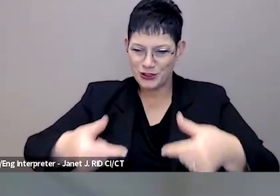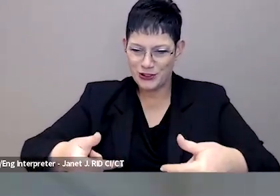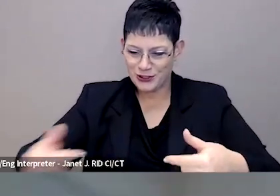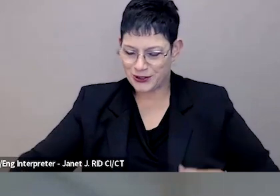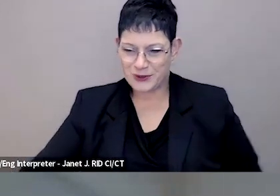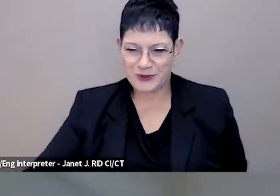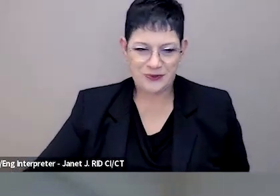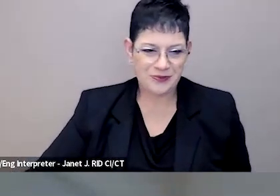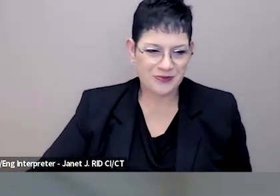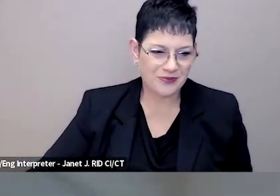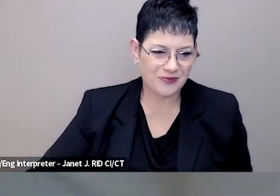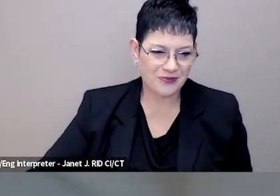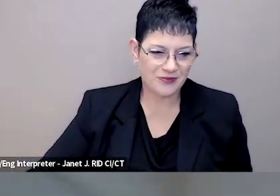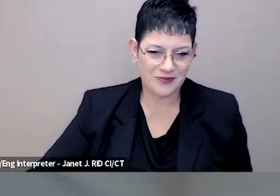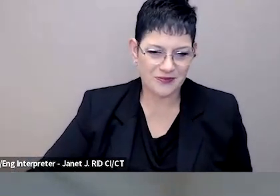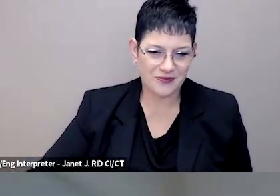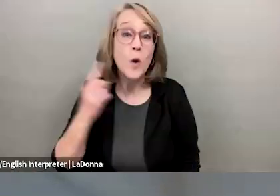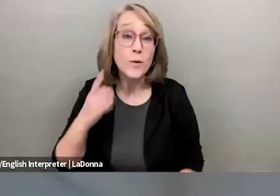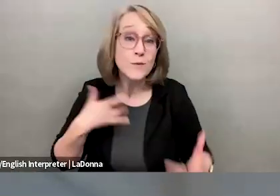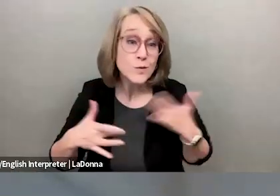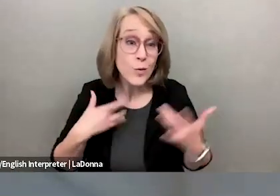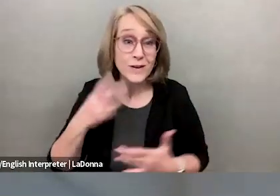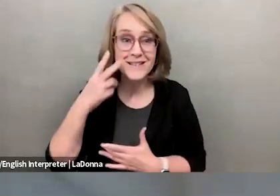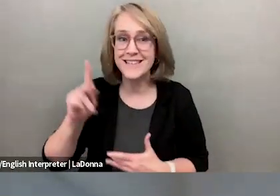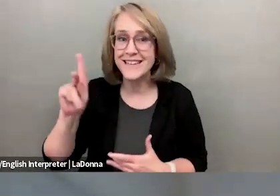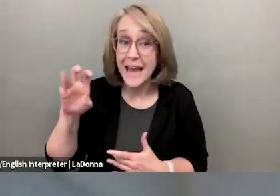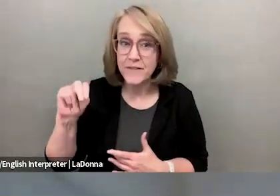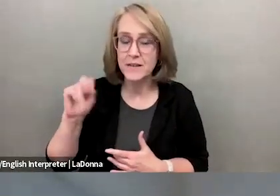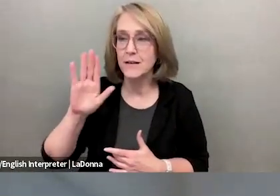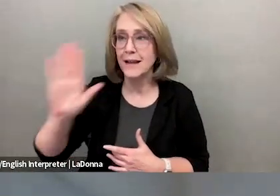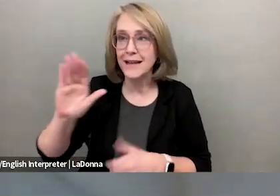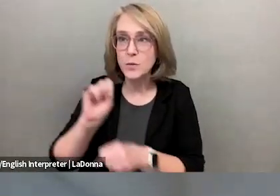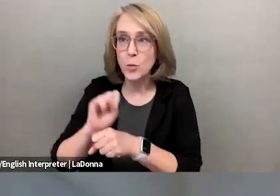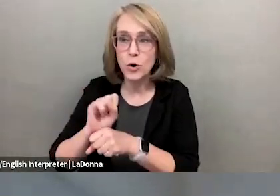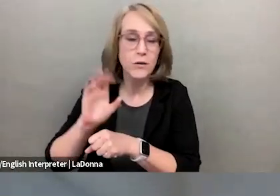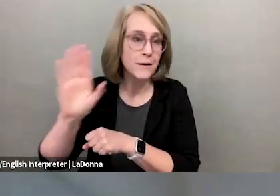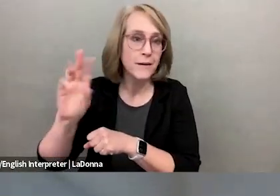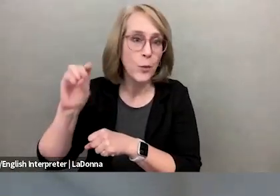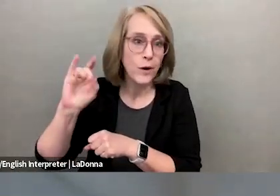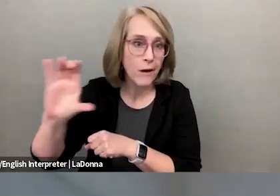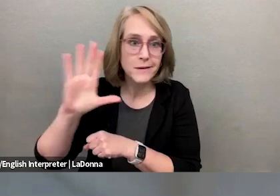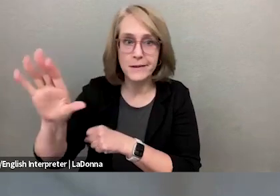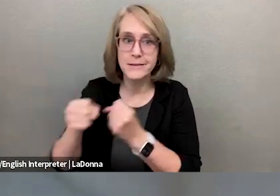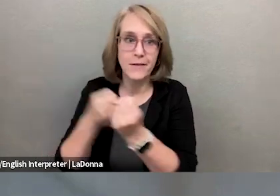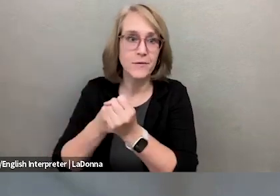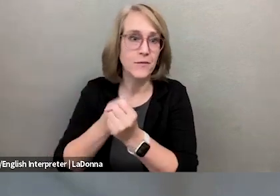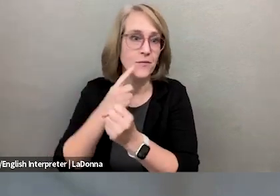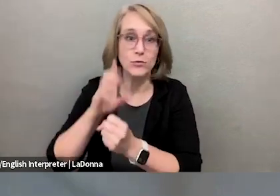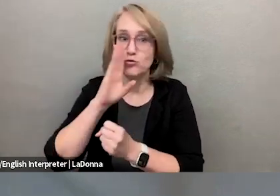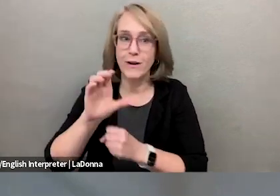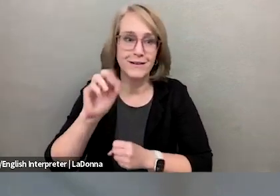joy to hear Kevin present on Wisconsin's efforts to strengthen and support the direct care